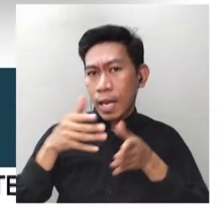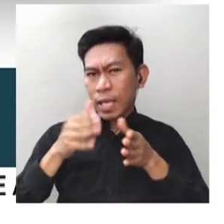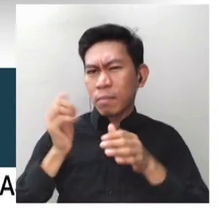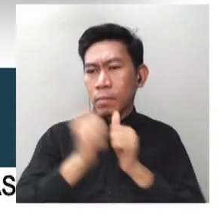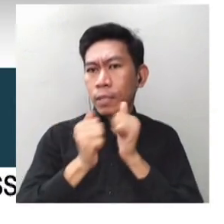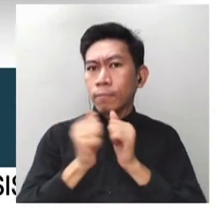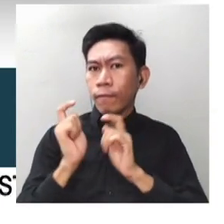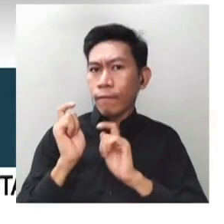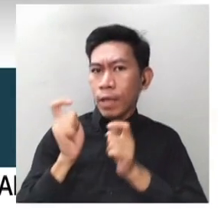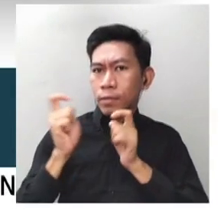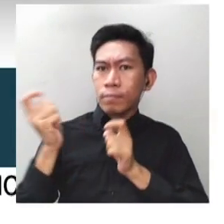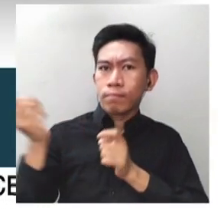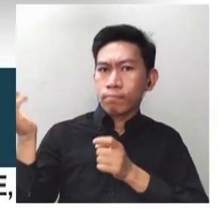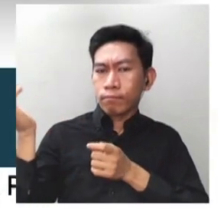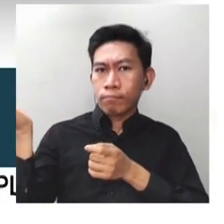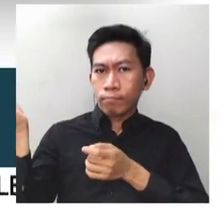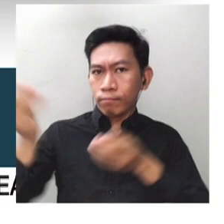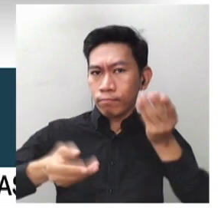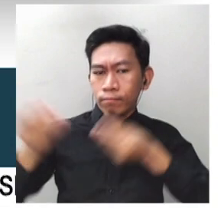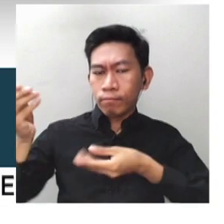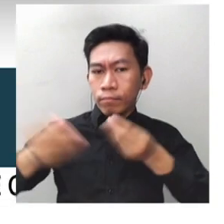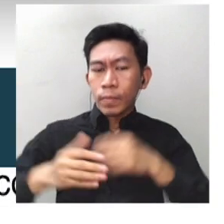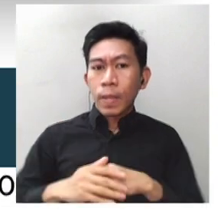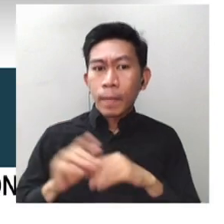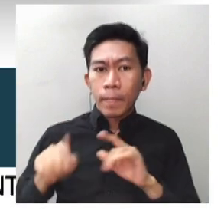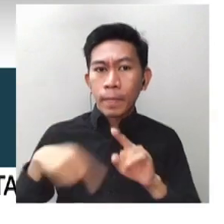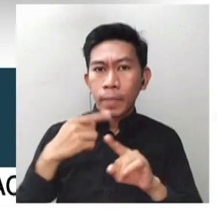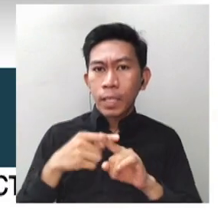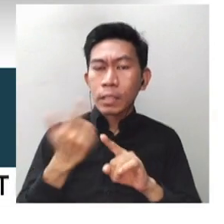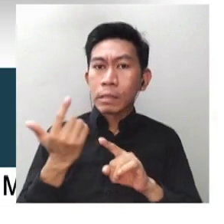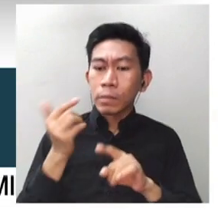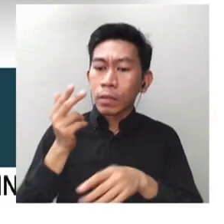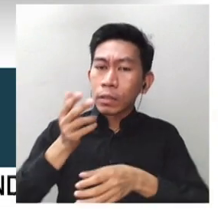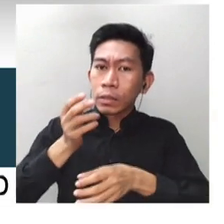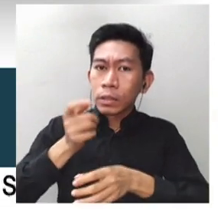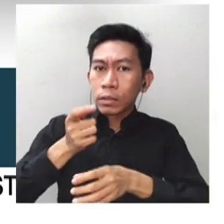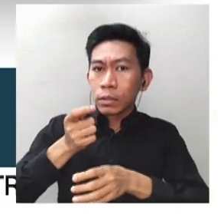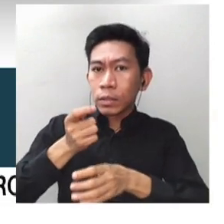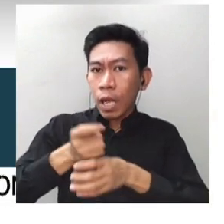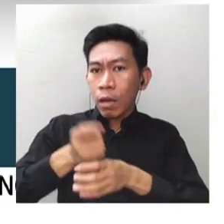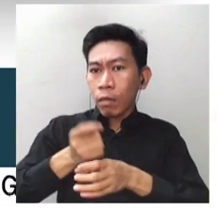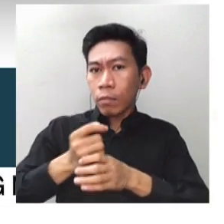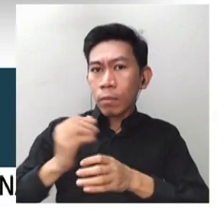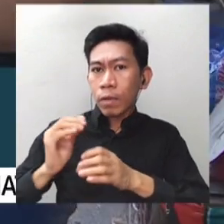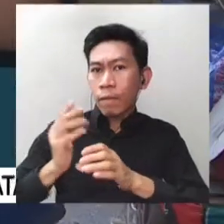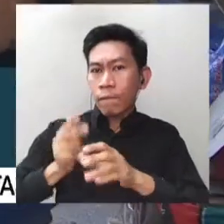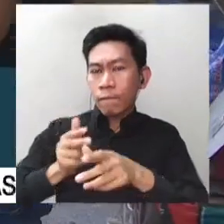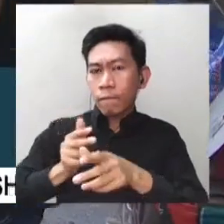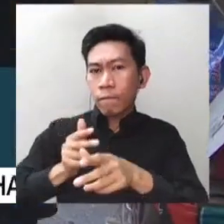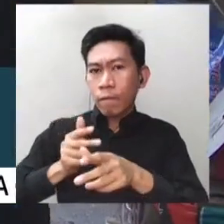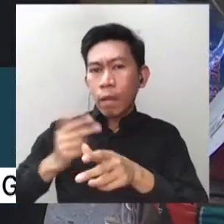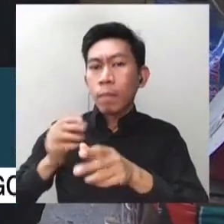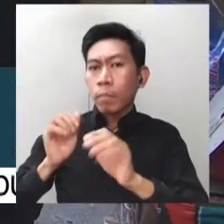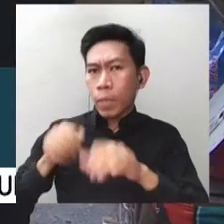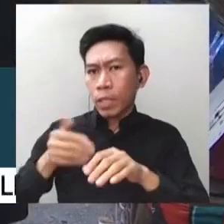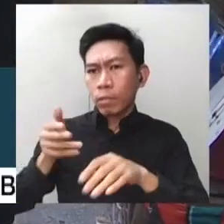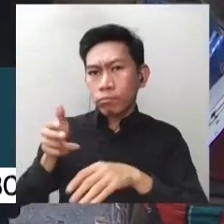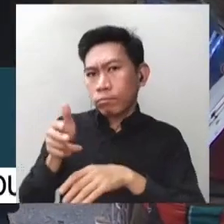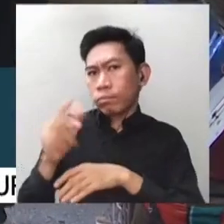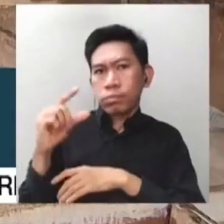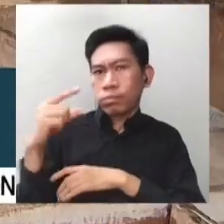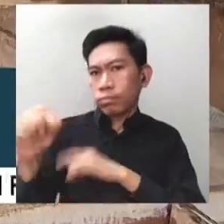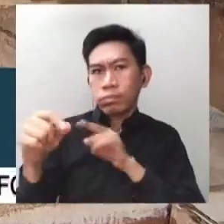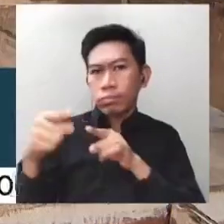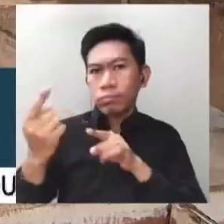to temporarily exempt trucks carrying agricultural products from the increase in toll fees. Diokno, meanwhile, expresses full support